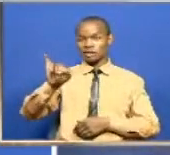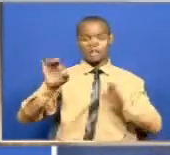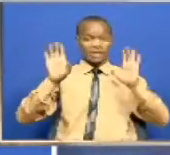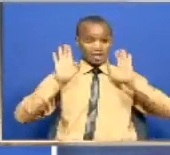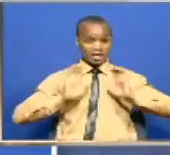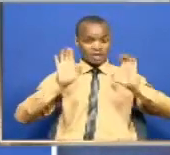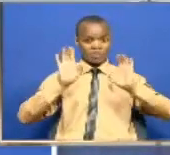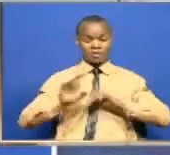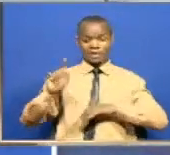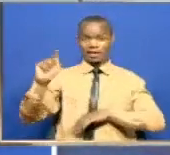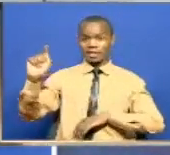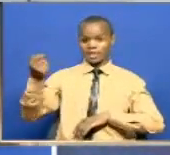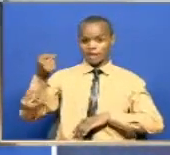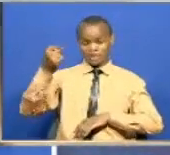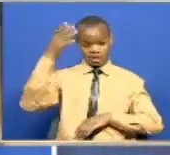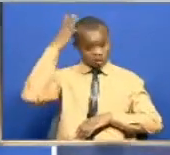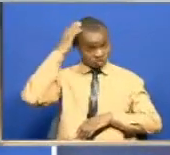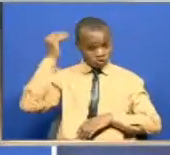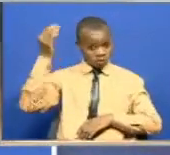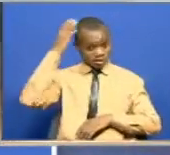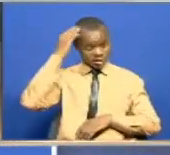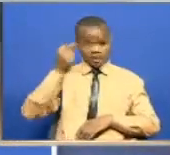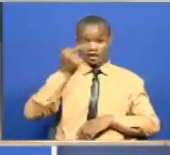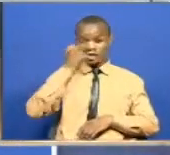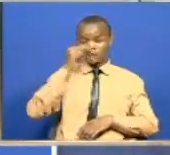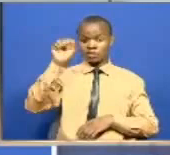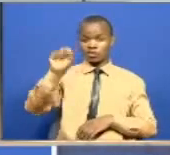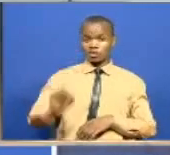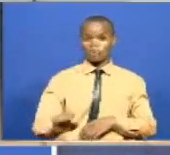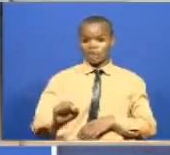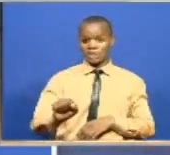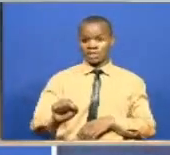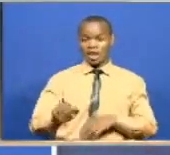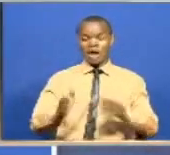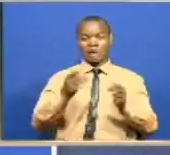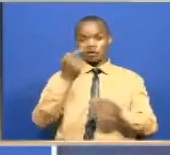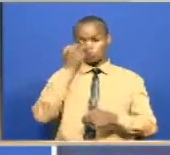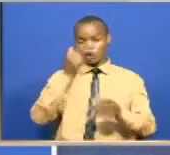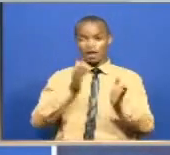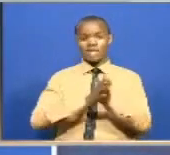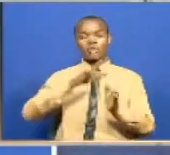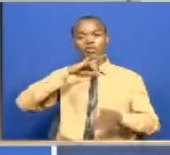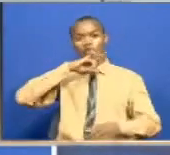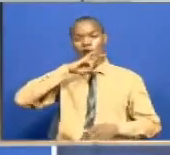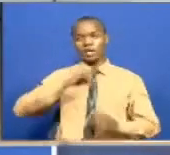Ethiopia, Kenya, Somalia, Sudan Kusini, Sudan na Uganda.